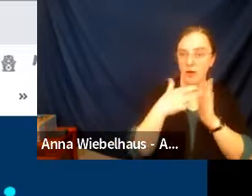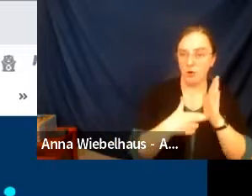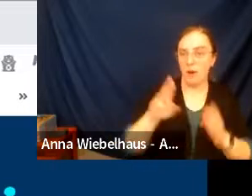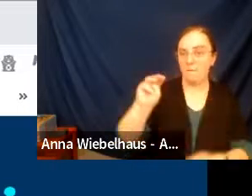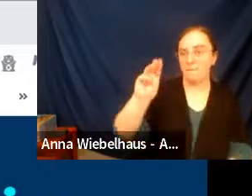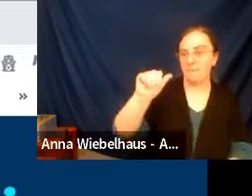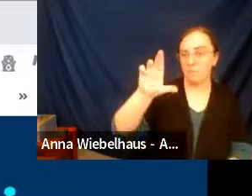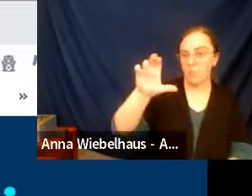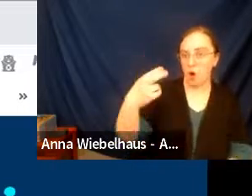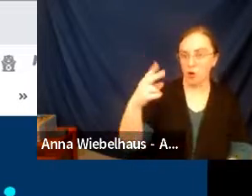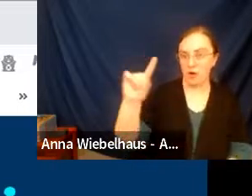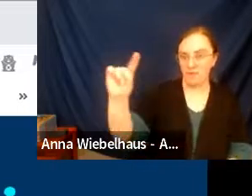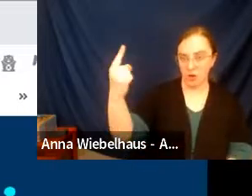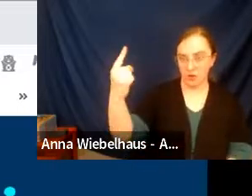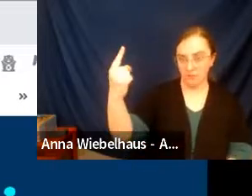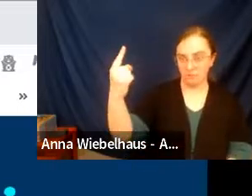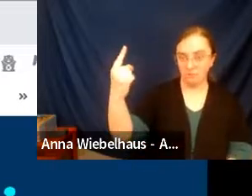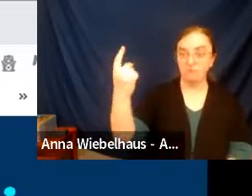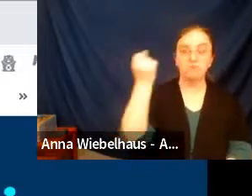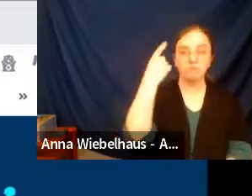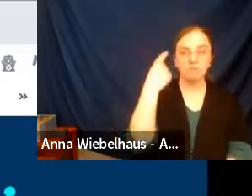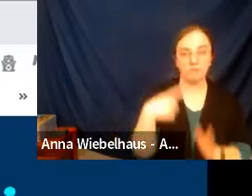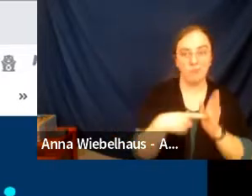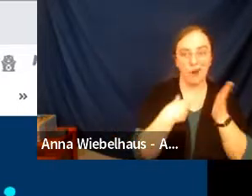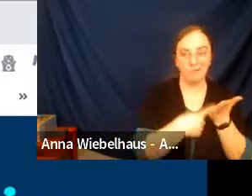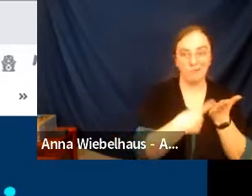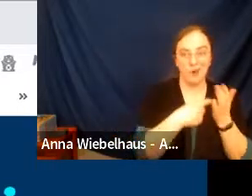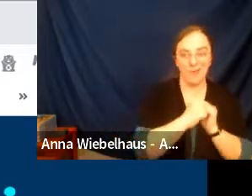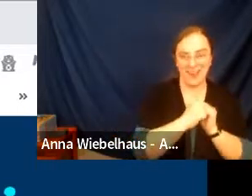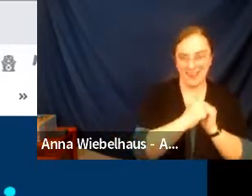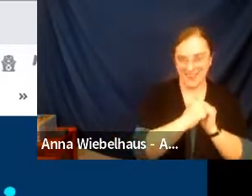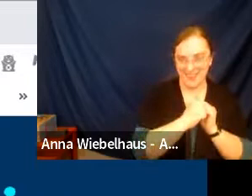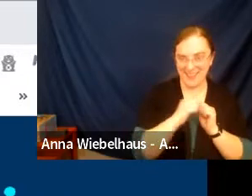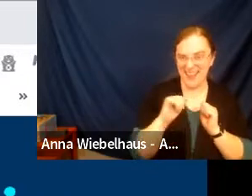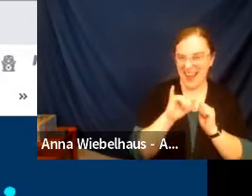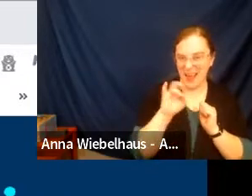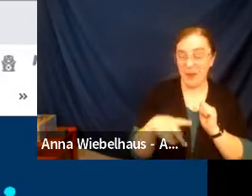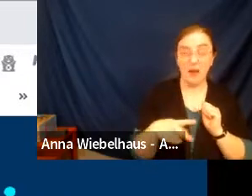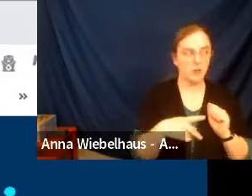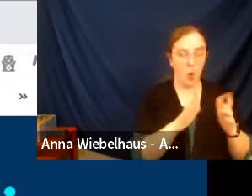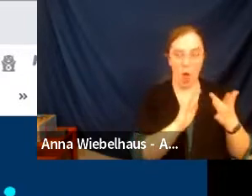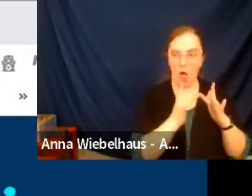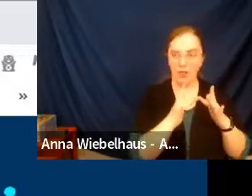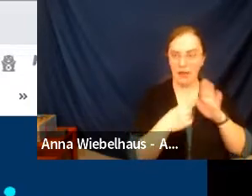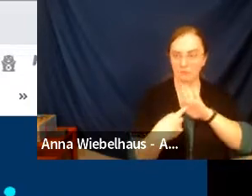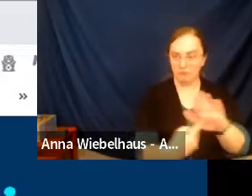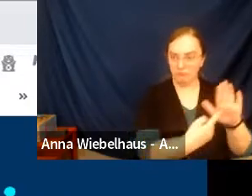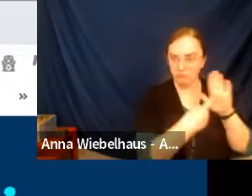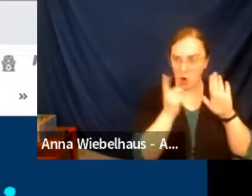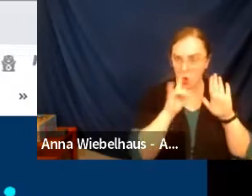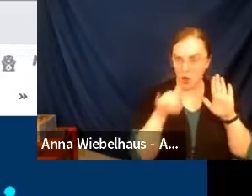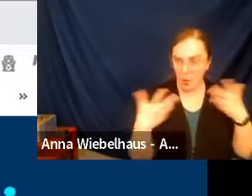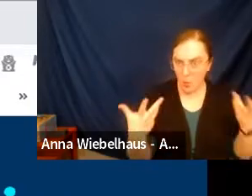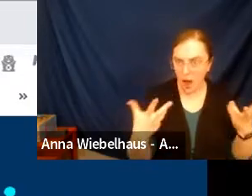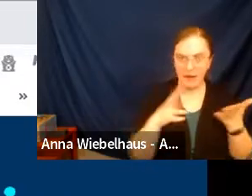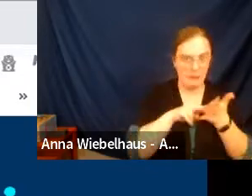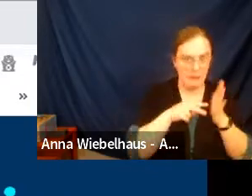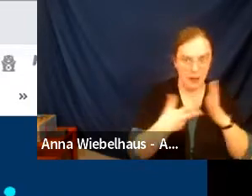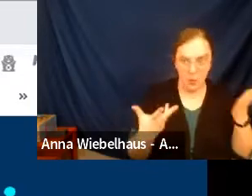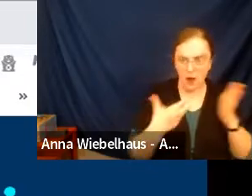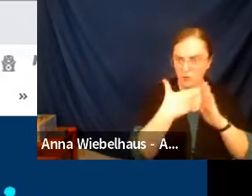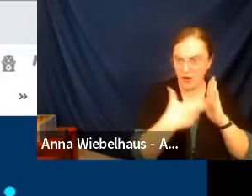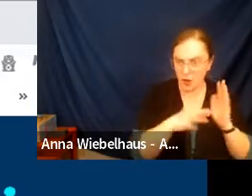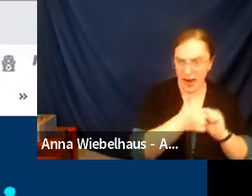To get to that page, we'll do a web tour in just a moment. And just to give folks a little bit